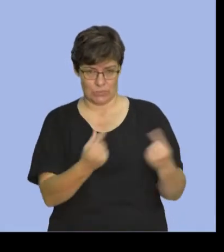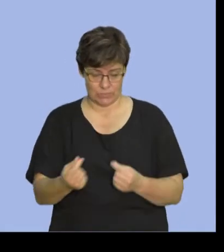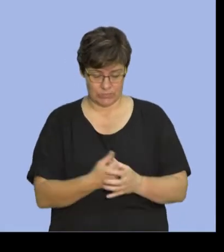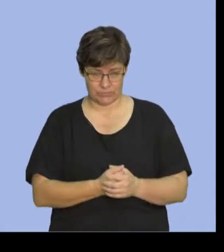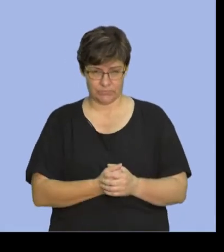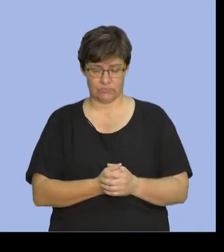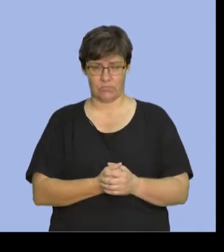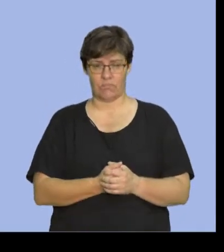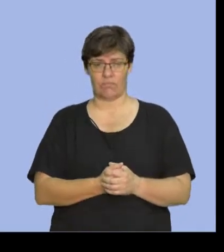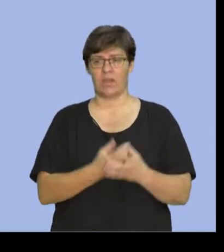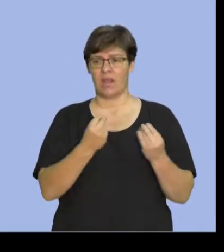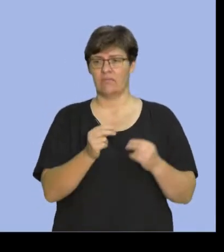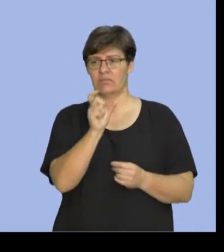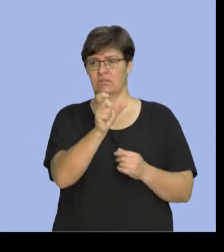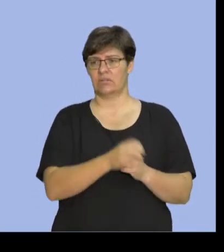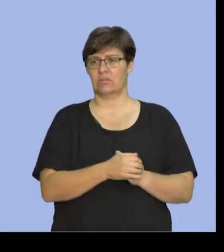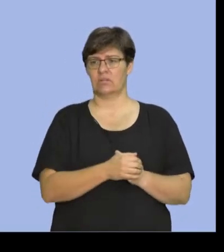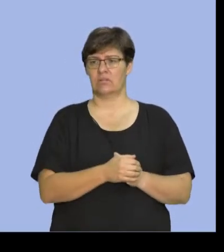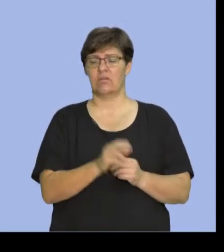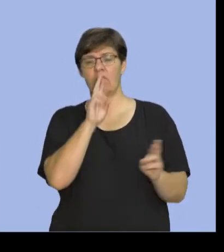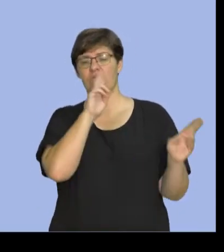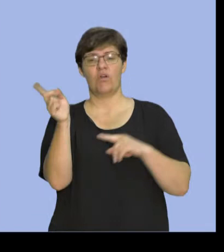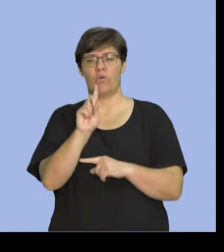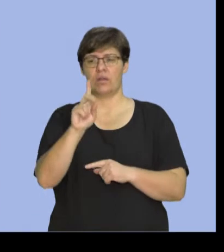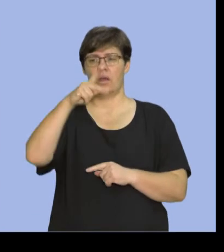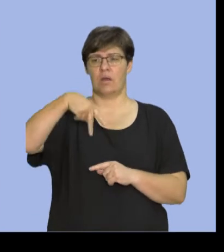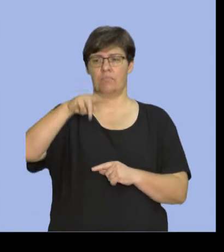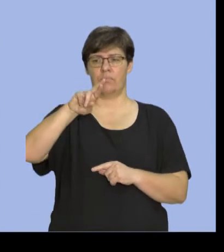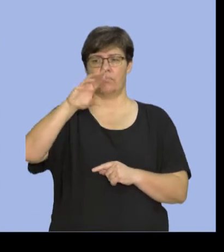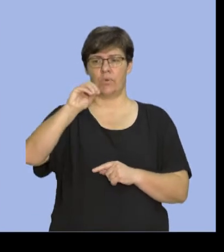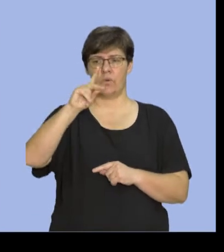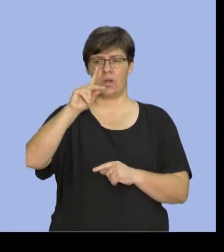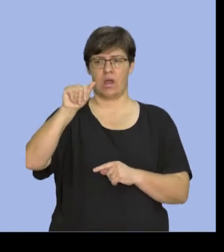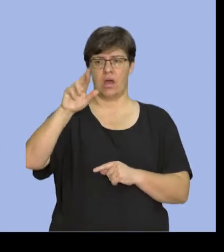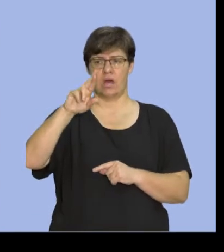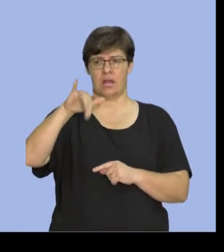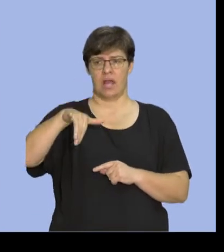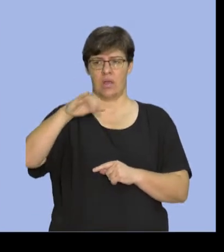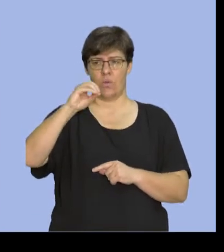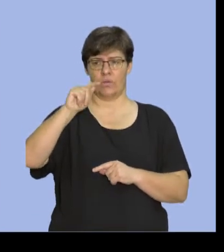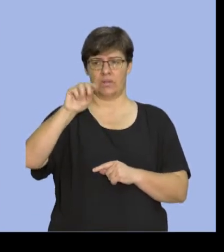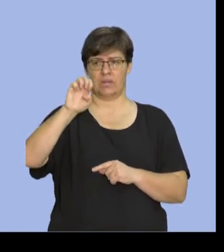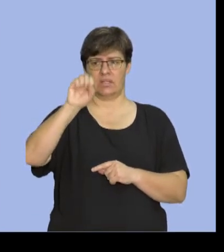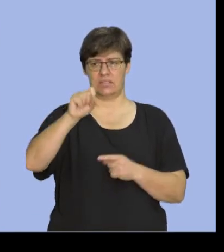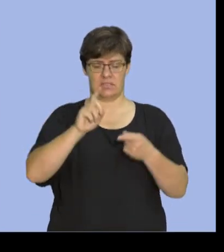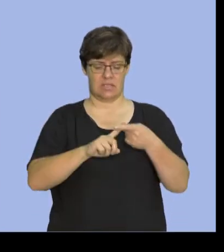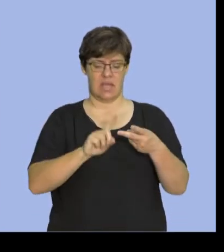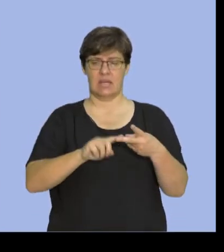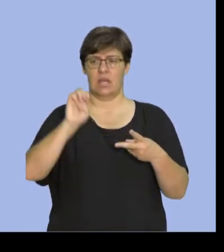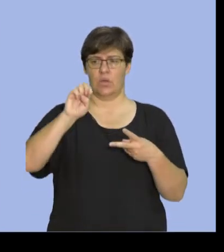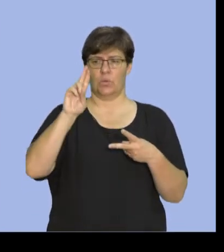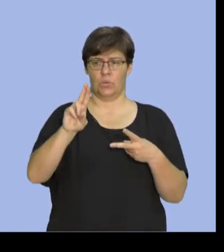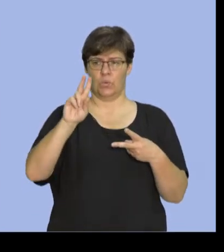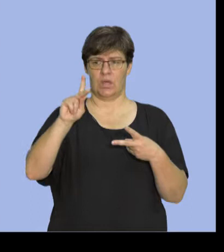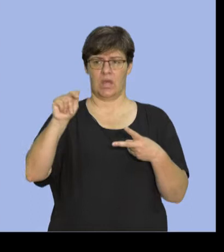come across a term now which is referred to as prokaryotes and eukaryotes. And